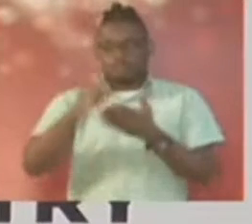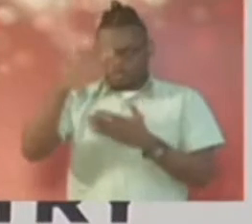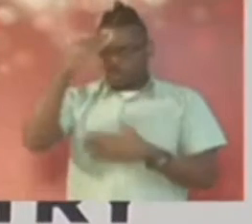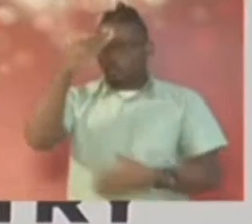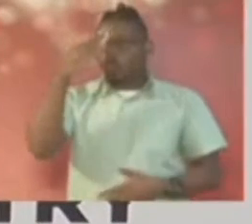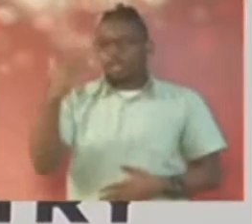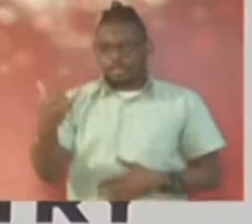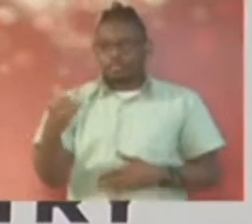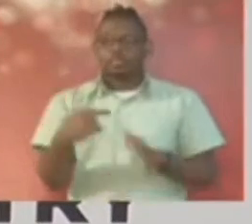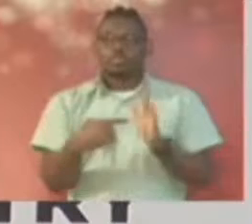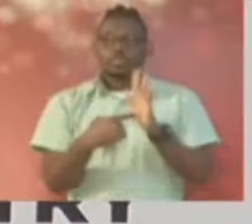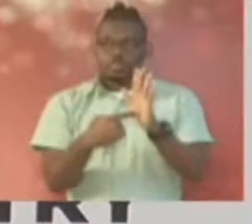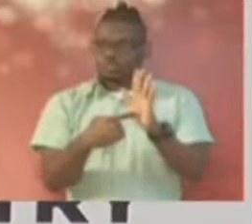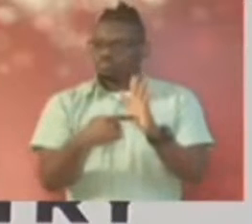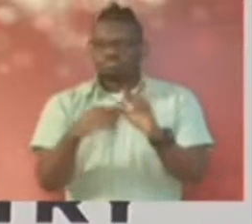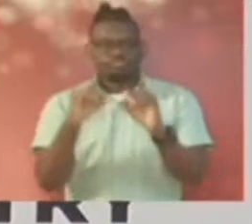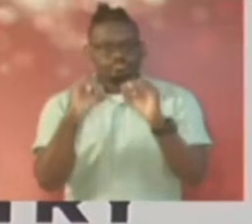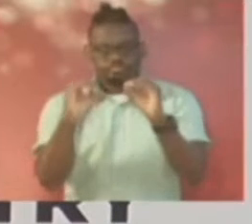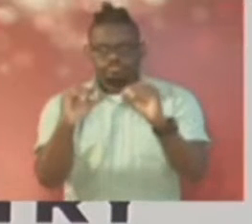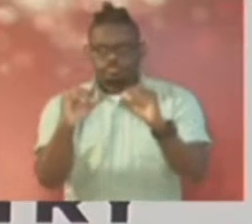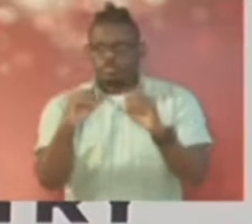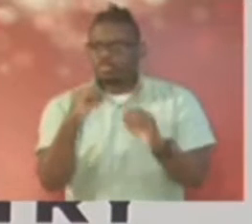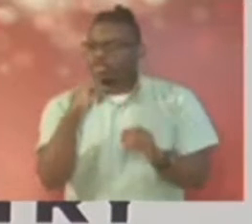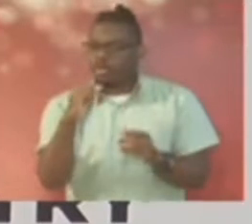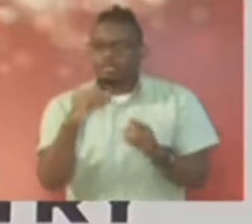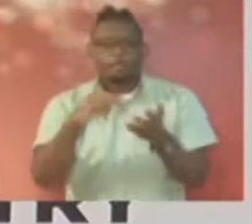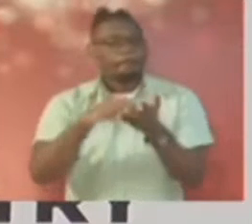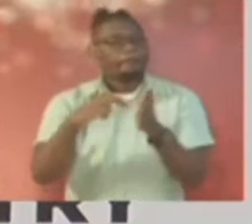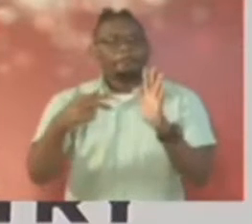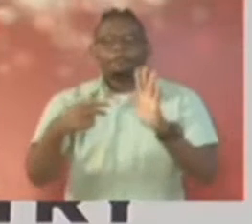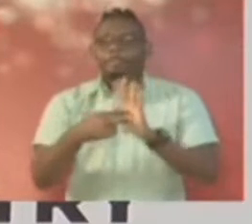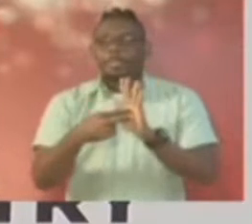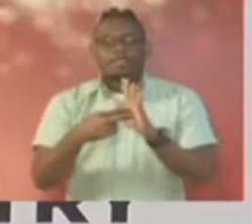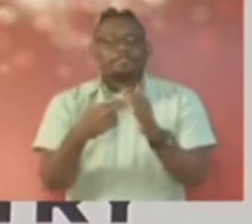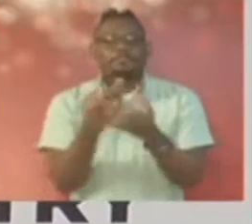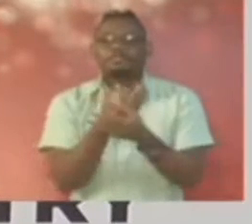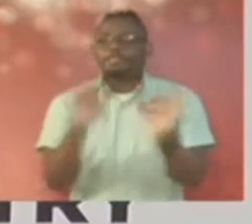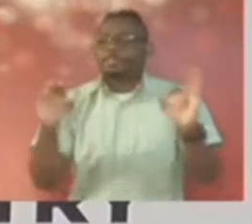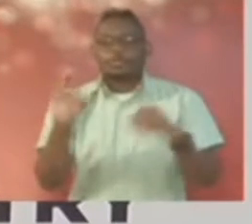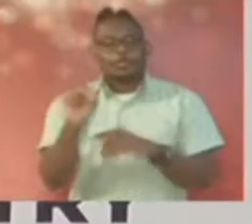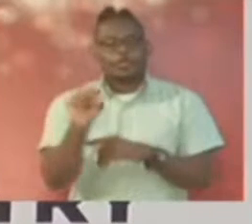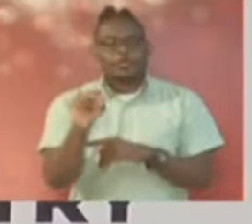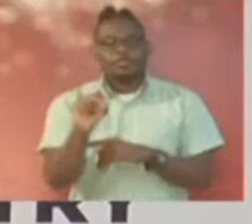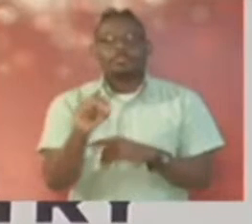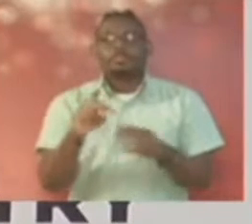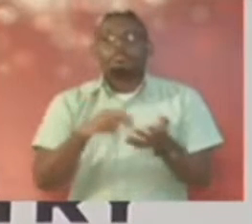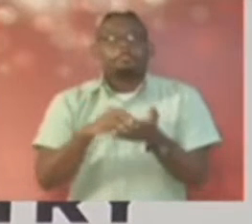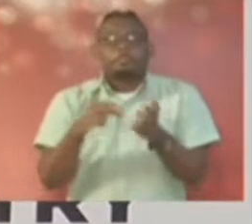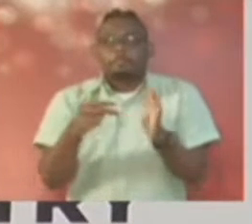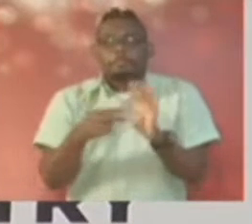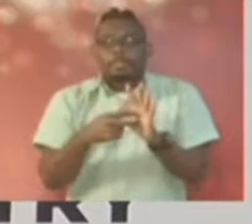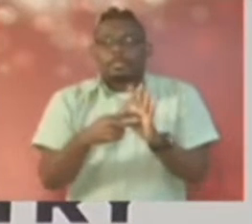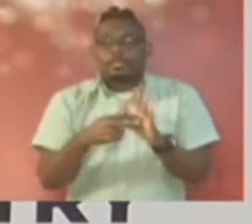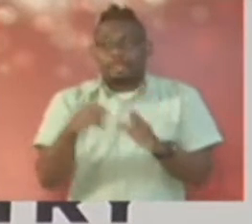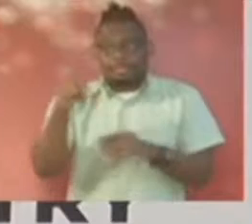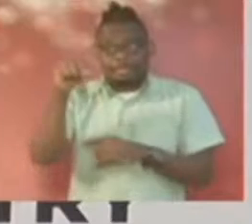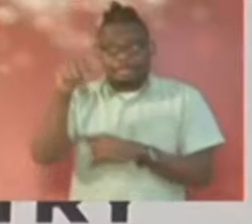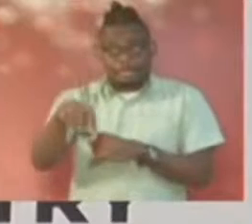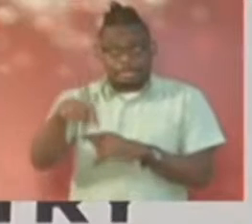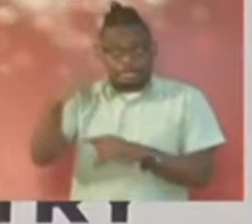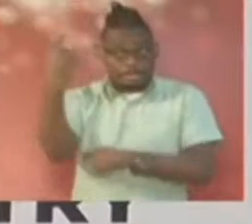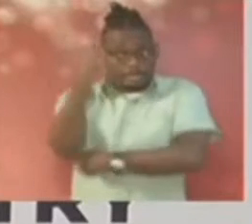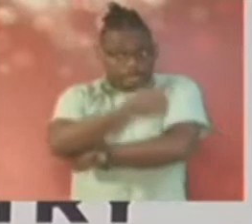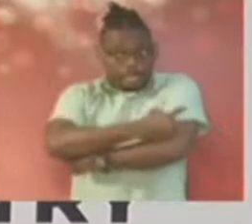in Trinidad and Tobago, and it does not necessarily mean that there was a significant decrease in the number of cases. We will continue to